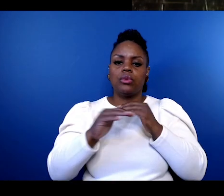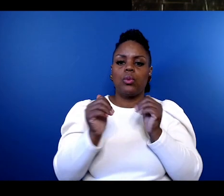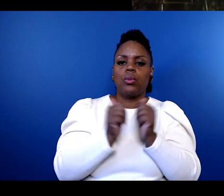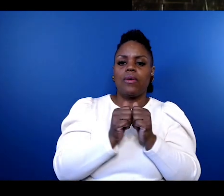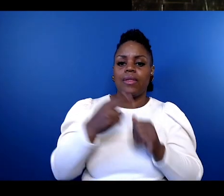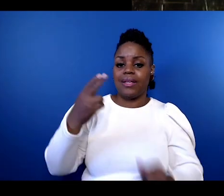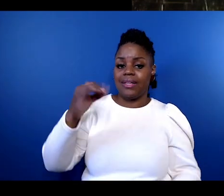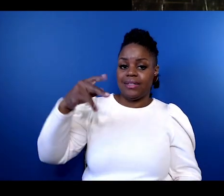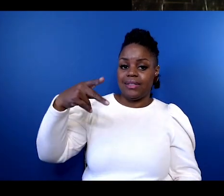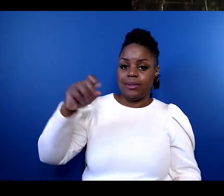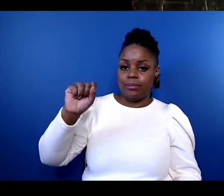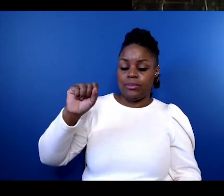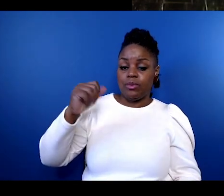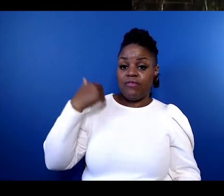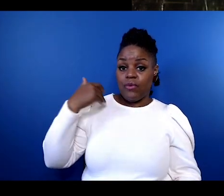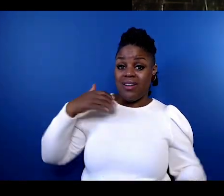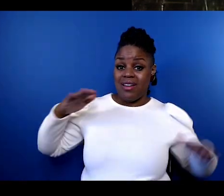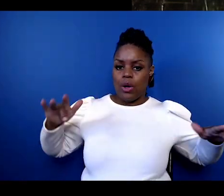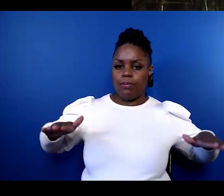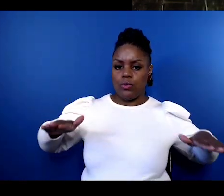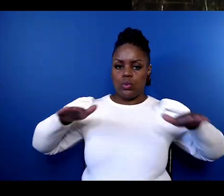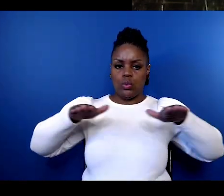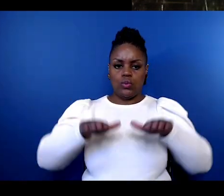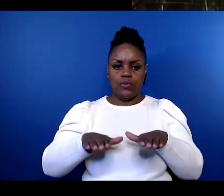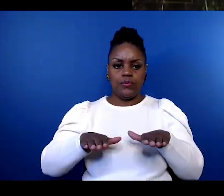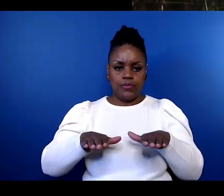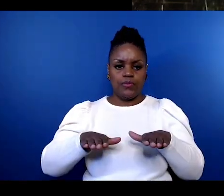Once the knees reach your mat, go ahead and sit back onto the feet.